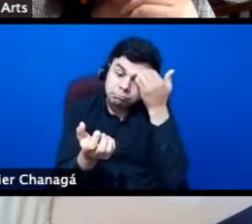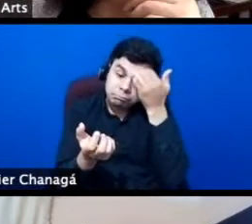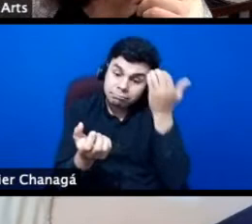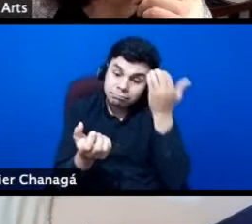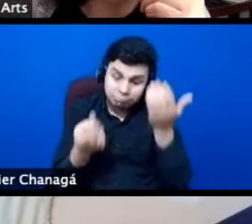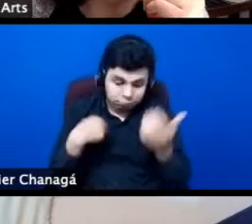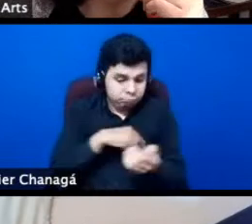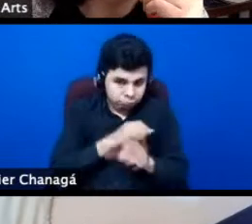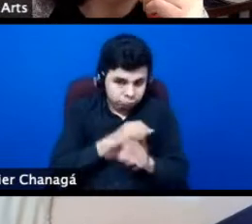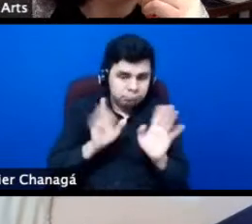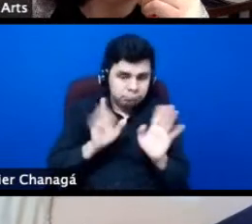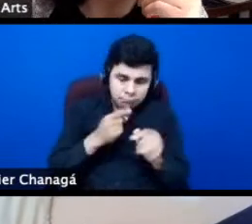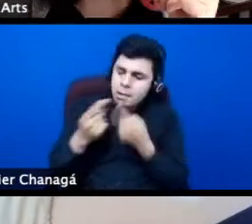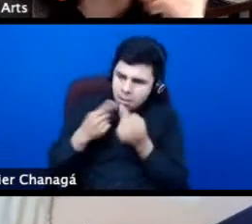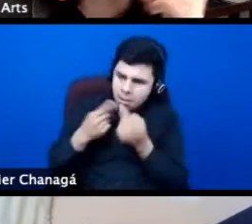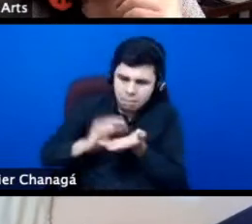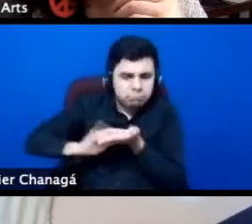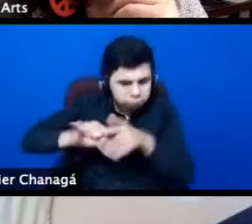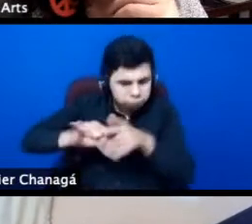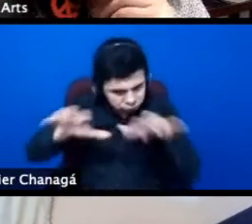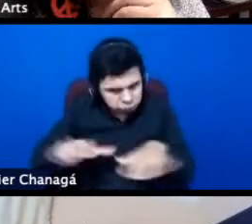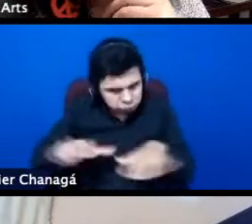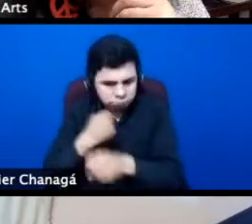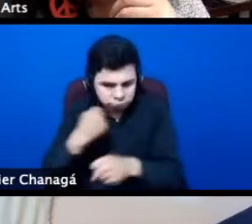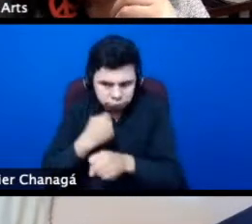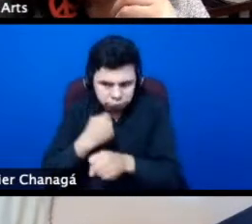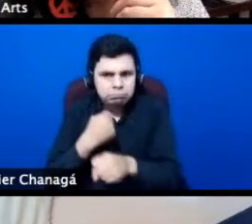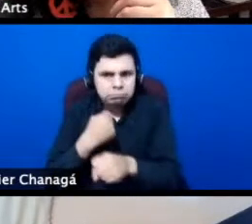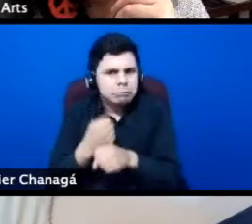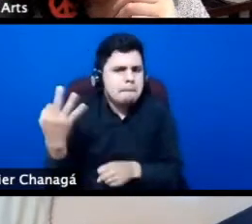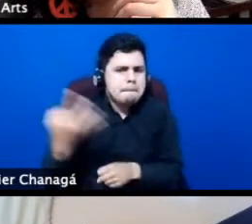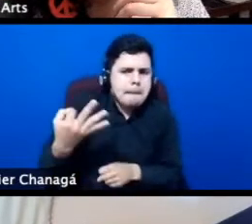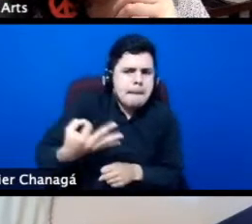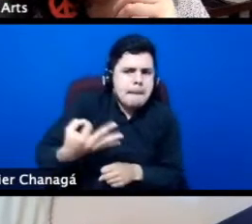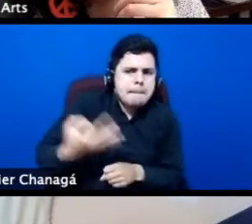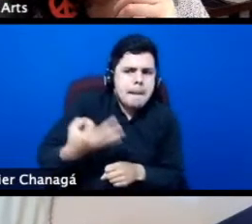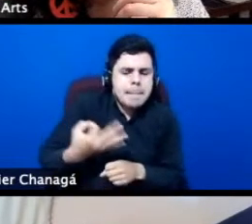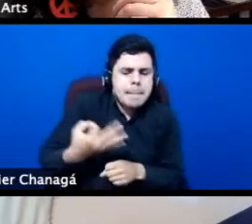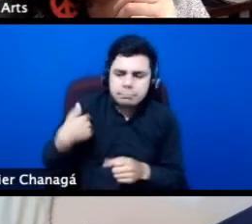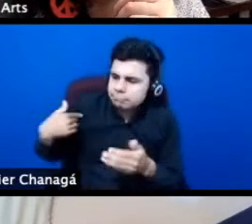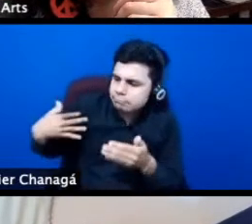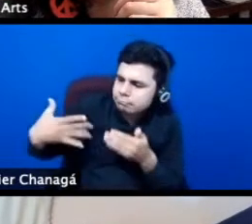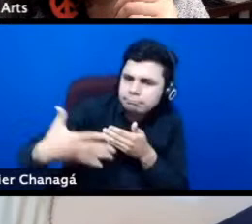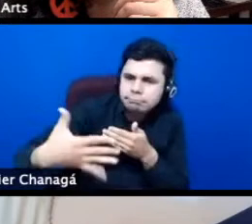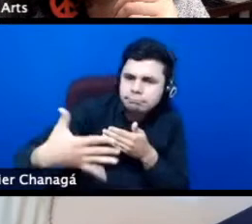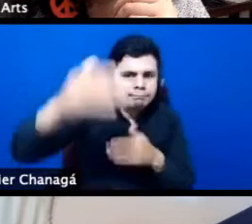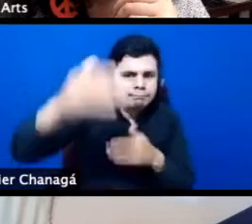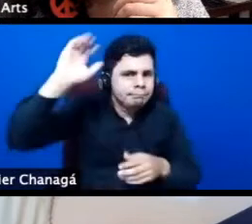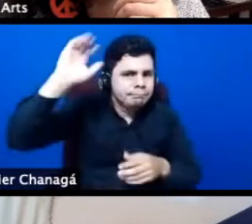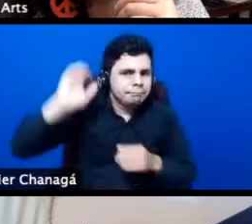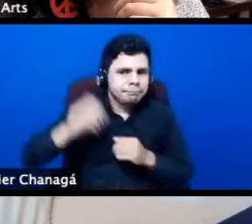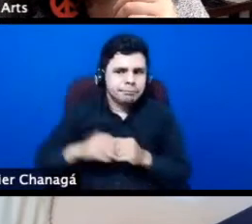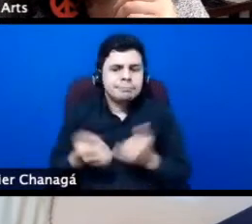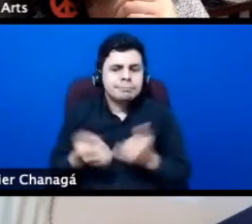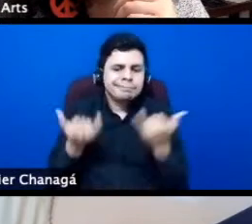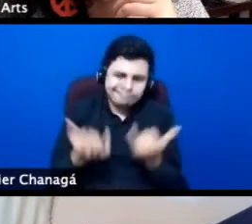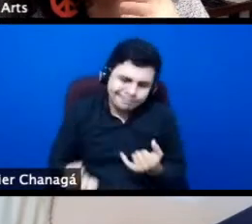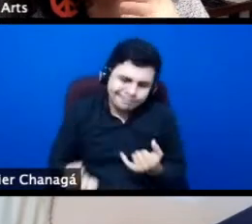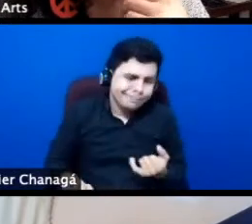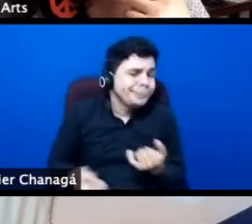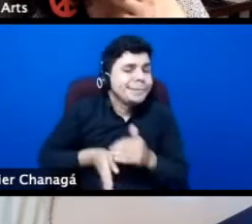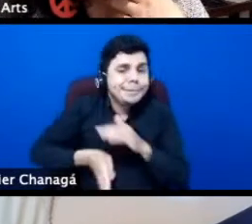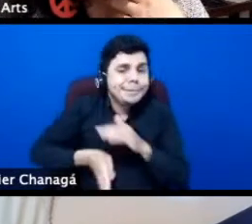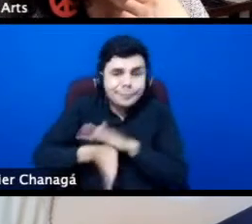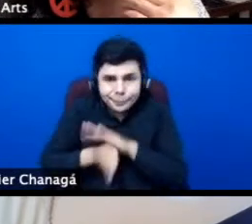lo estamos haciendo, lo hemos hecho todas nuestras vidas. Lo que pasa es que hoy por hoy seguimos sin herramientas, sin insumos y en